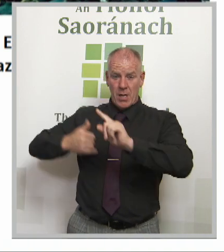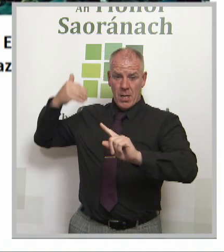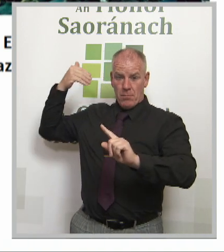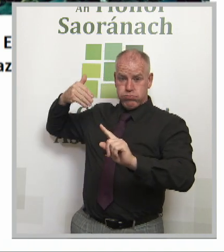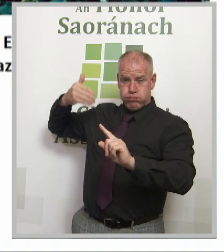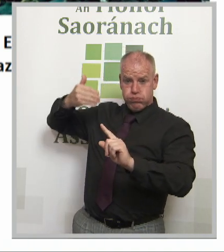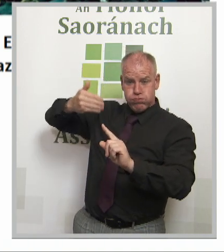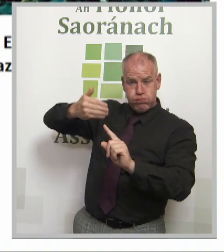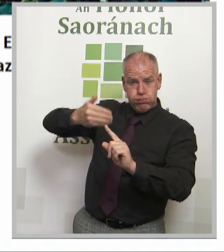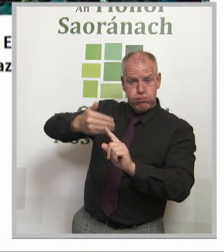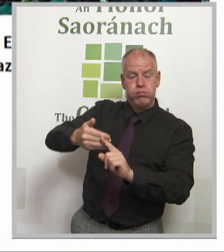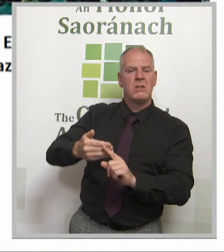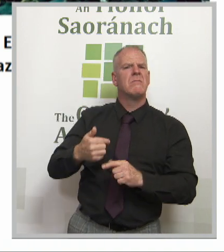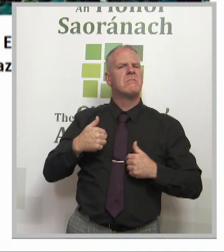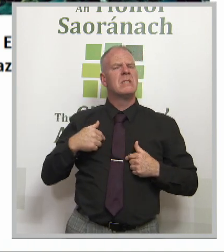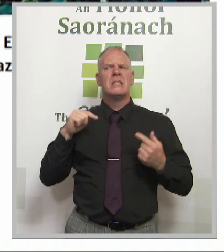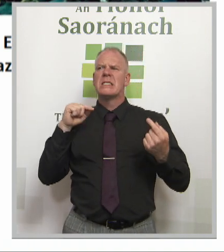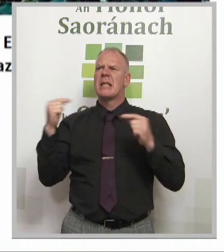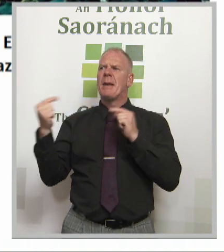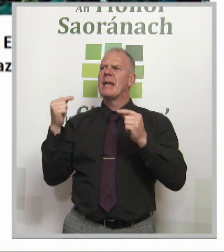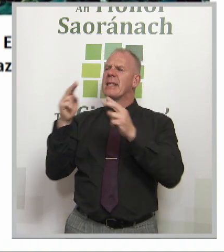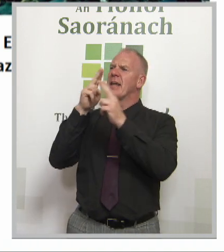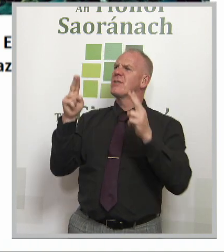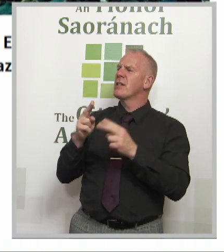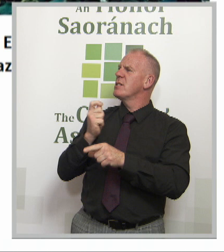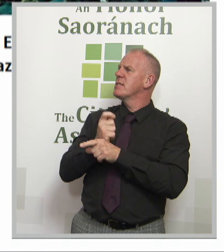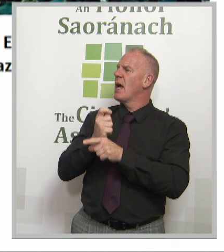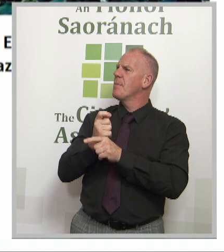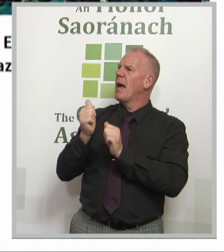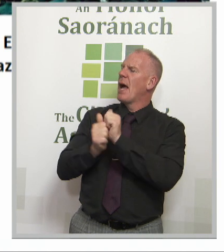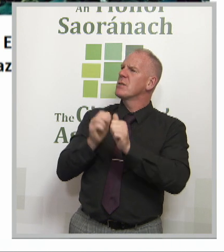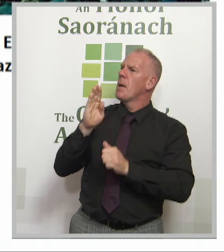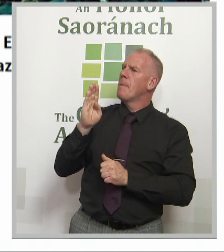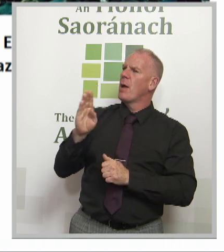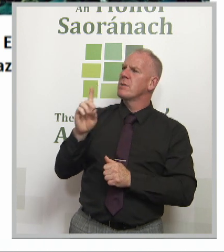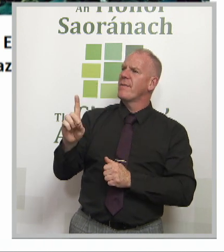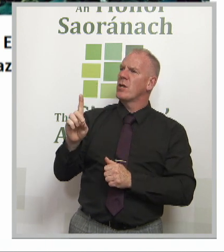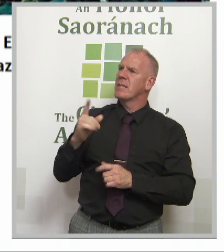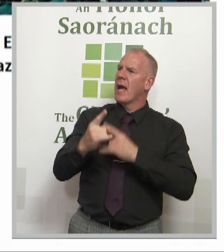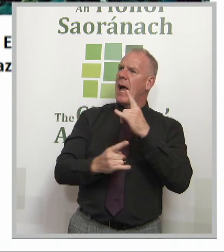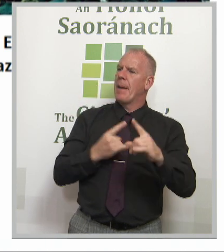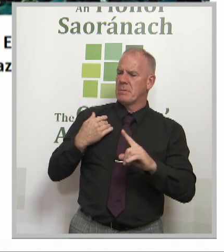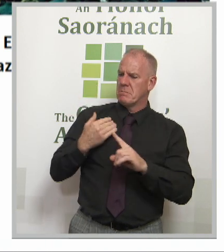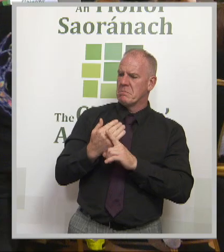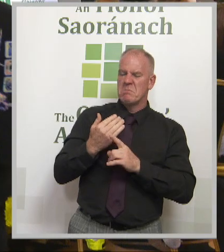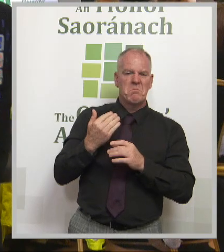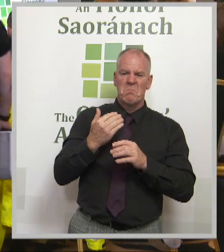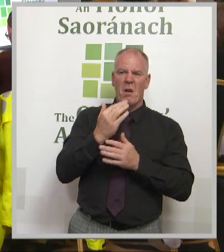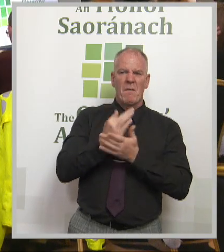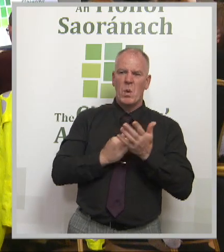that our debate, the international debate and action on biodiversity, really has only been happening in the last few decades.